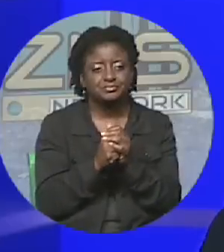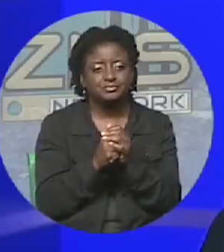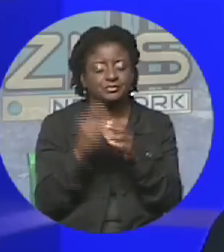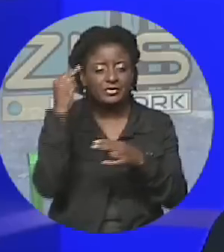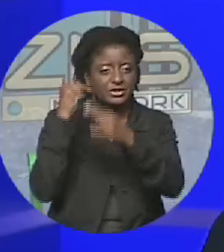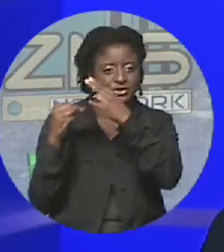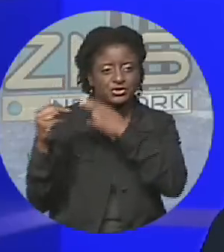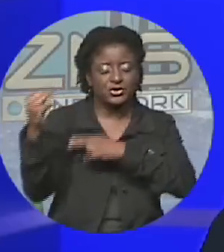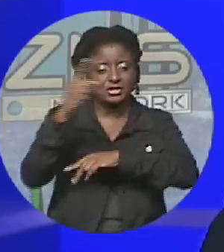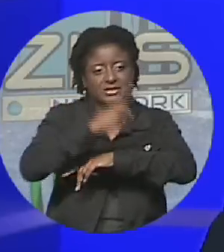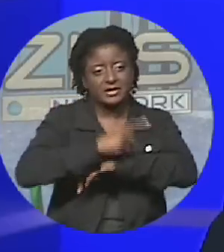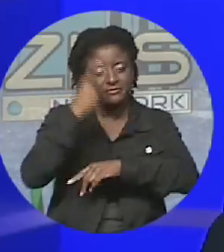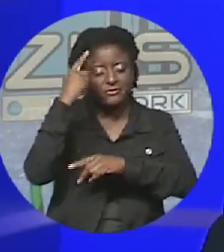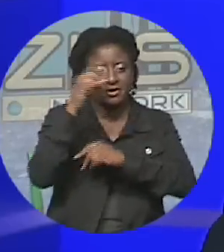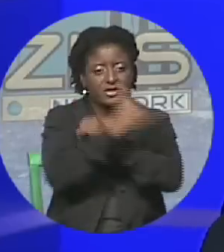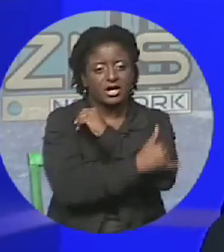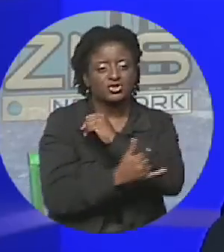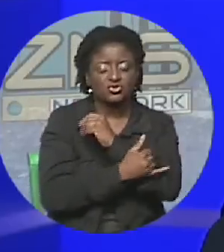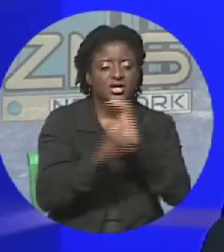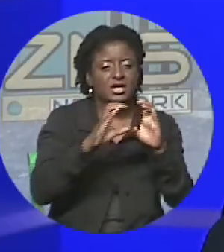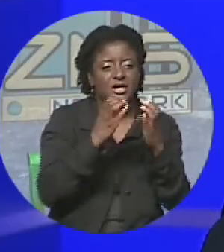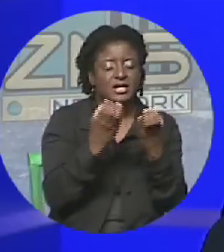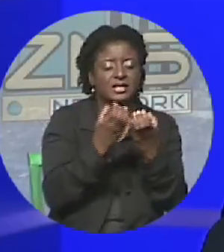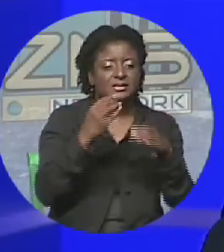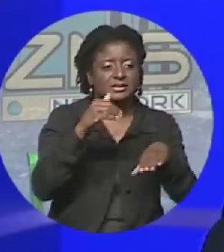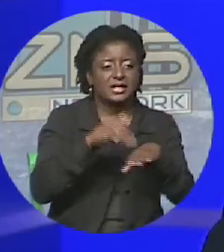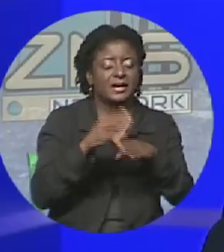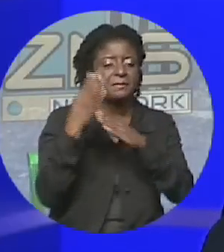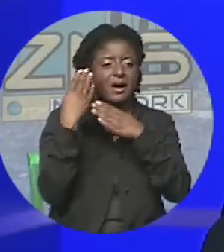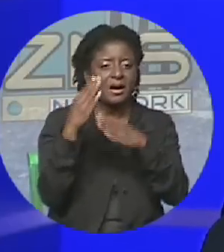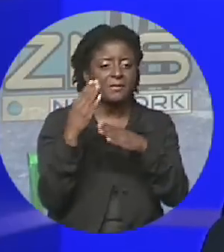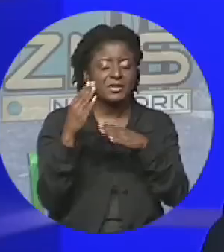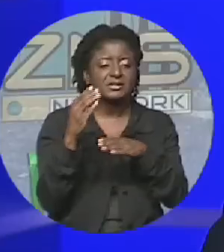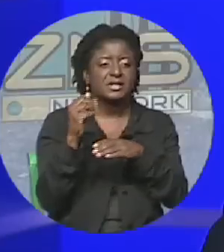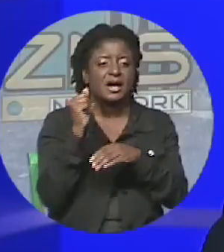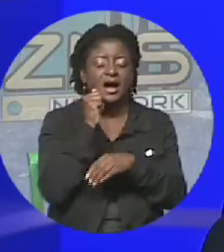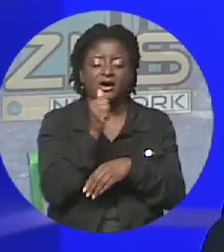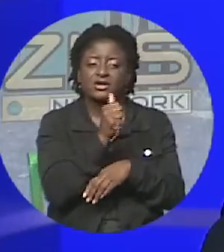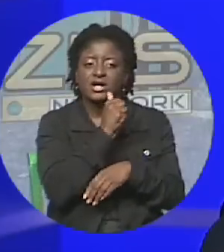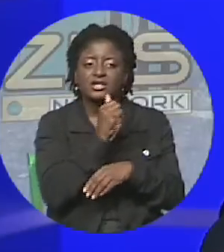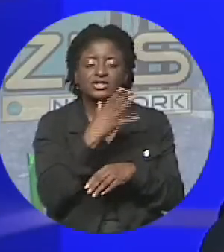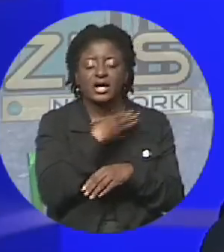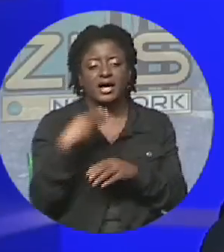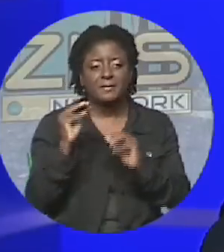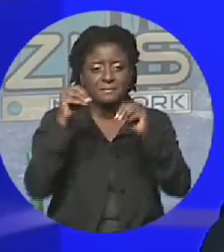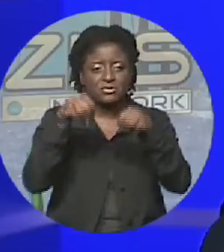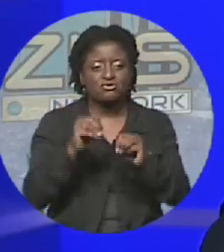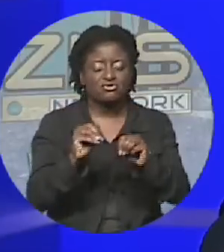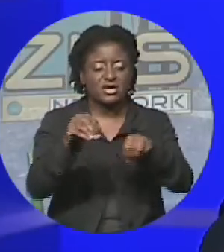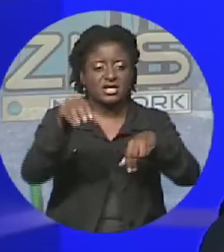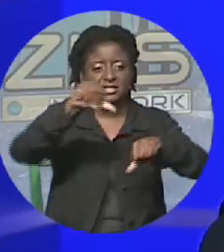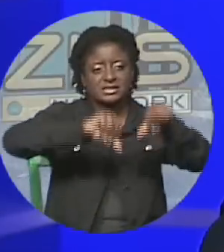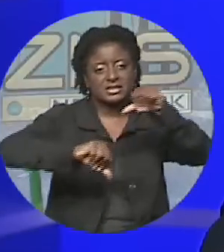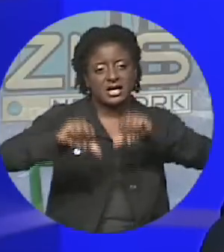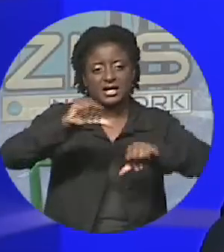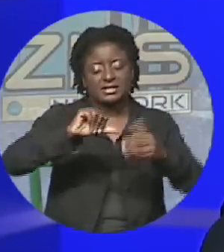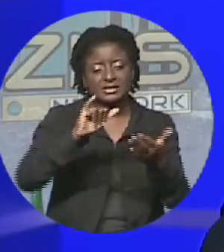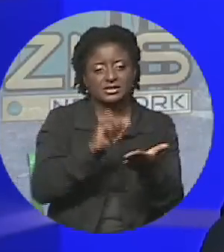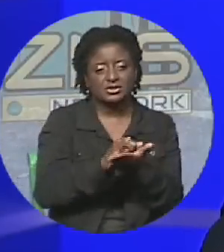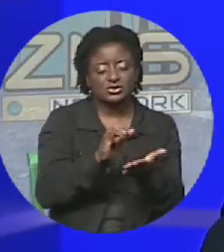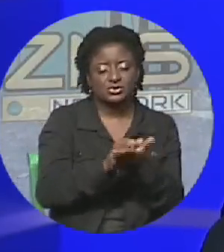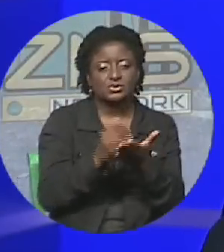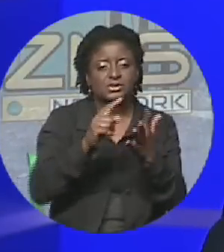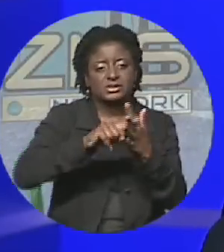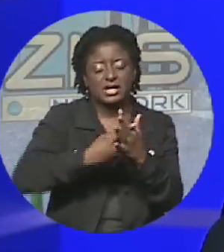A historic day for the country as classes at the Bahamas Agricultural and Marine Science Institute officially started today. While classes aren't being held